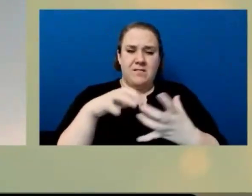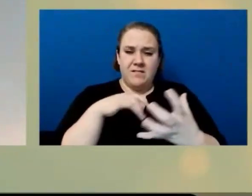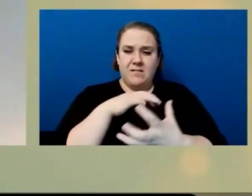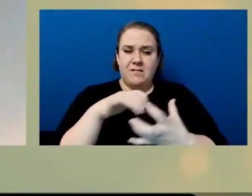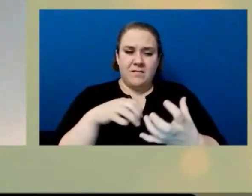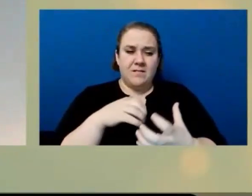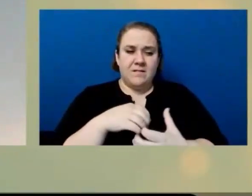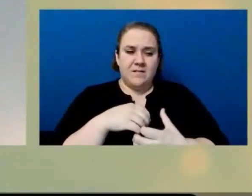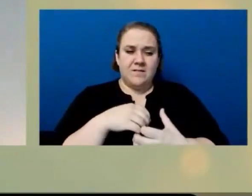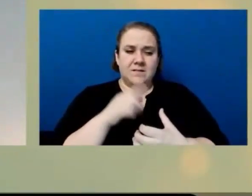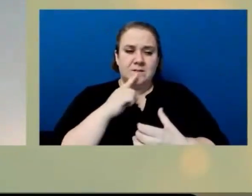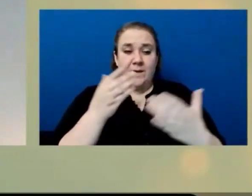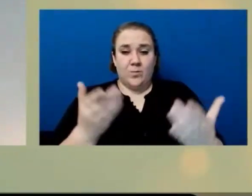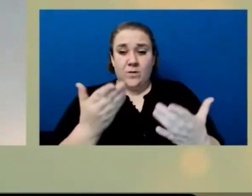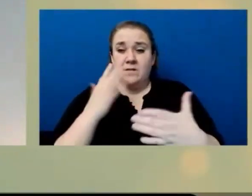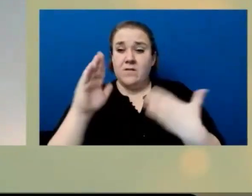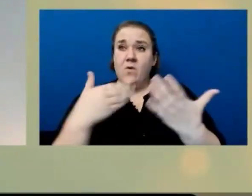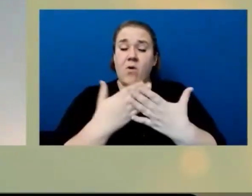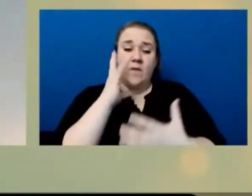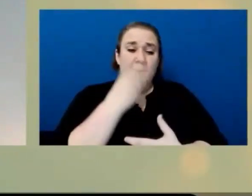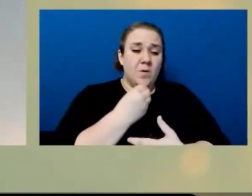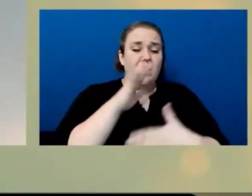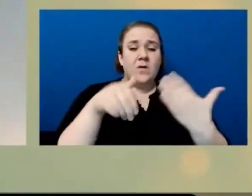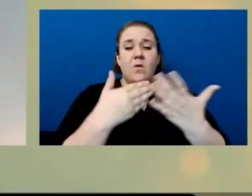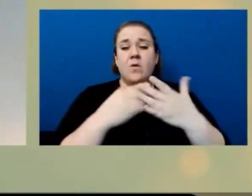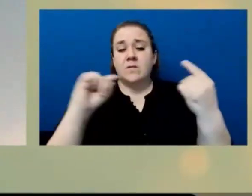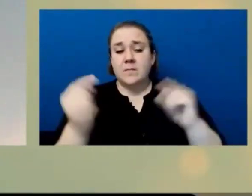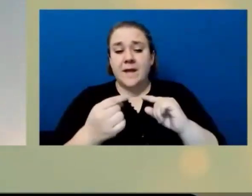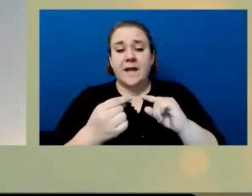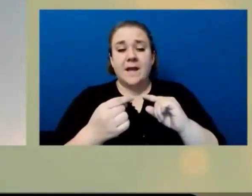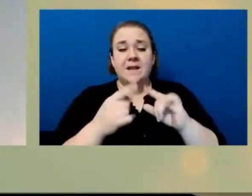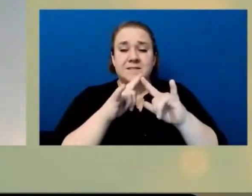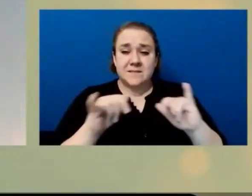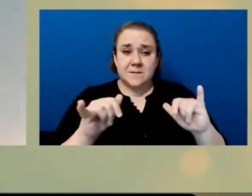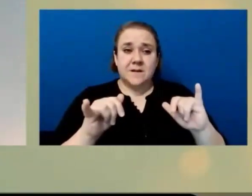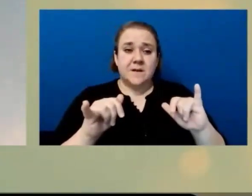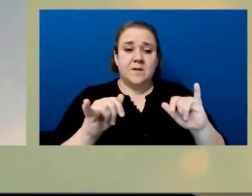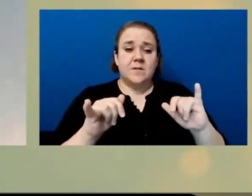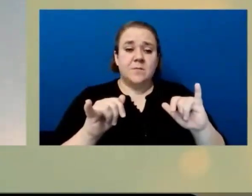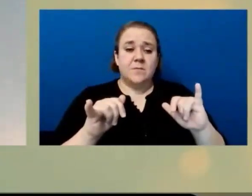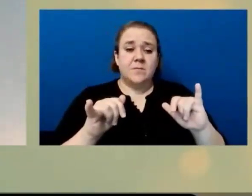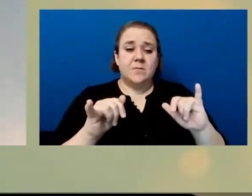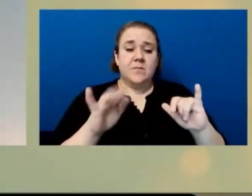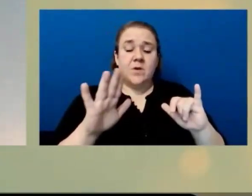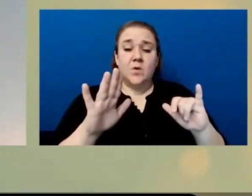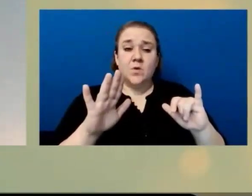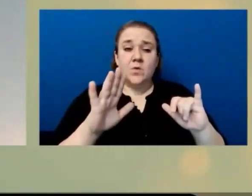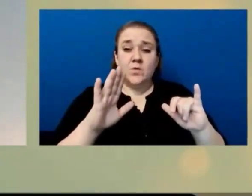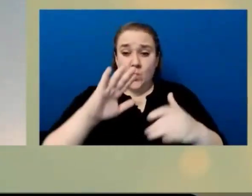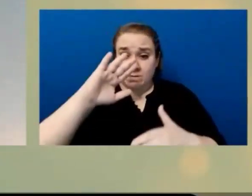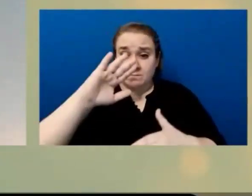another child is covered in the dull dust of bombs, and yet another is dead in her mother's weeping